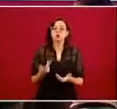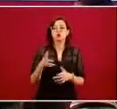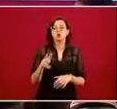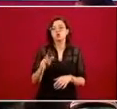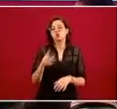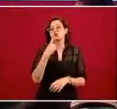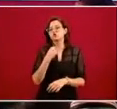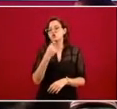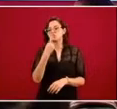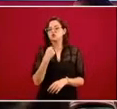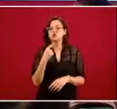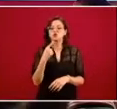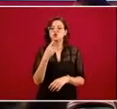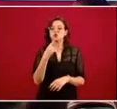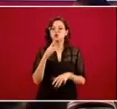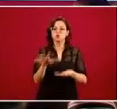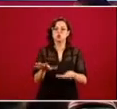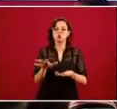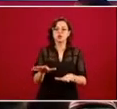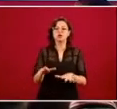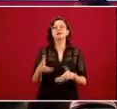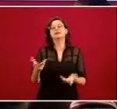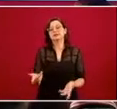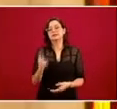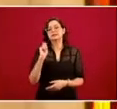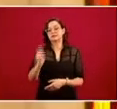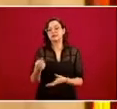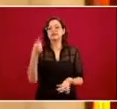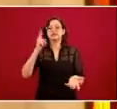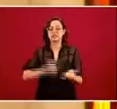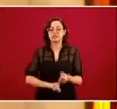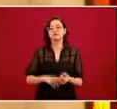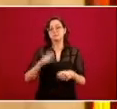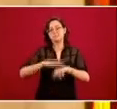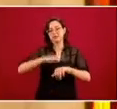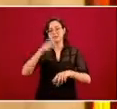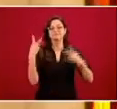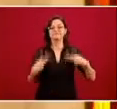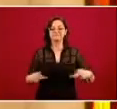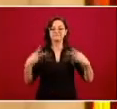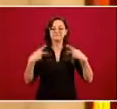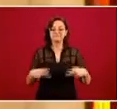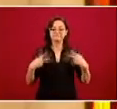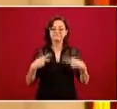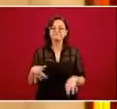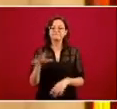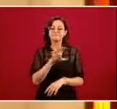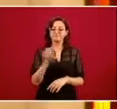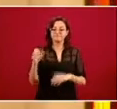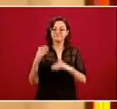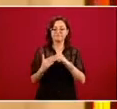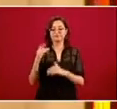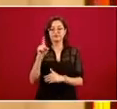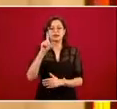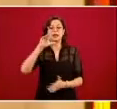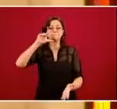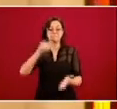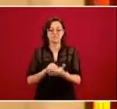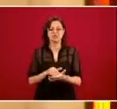red being the higher concentration ones, lighter green being the lower concentration ones.